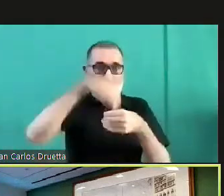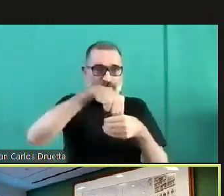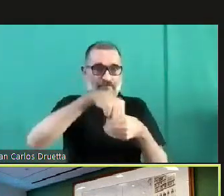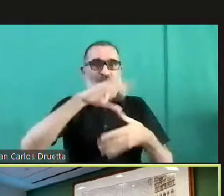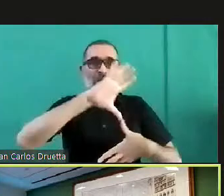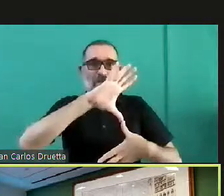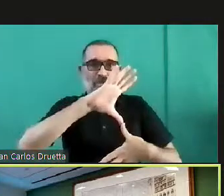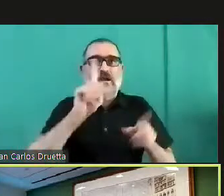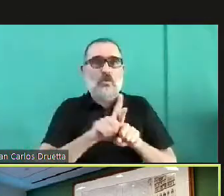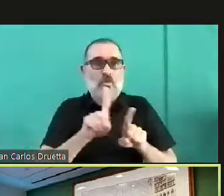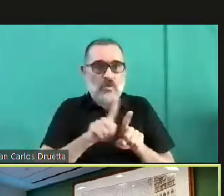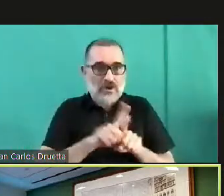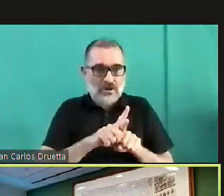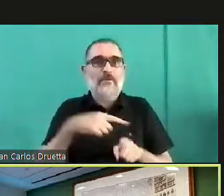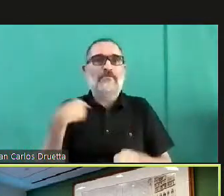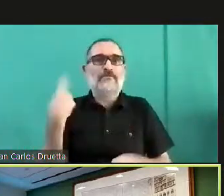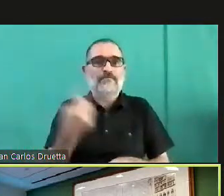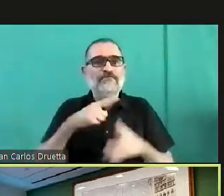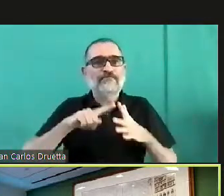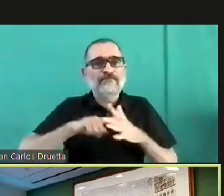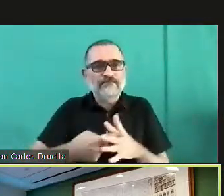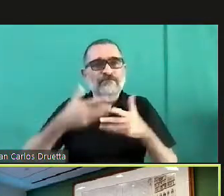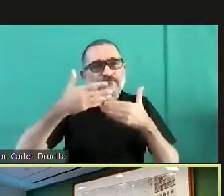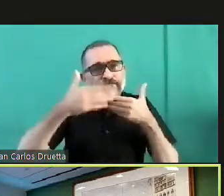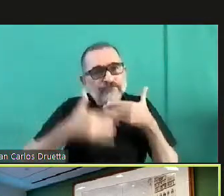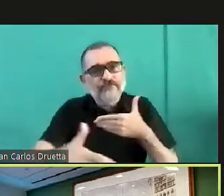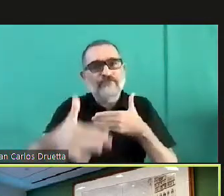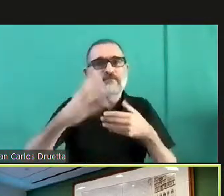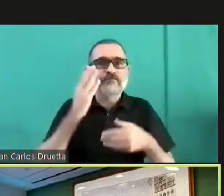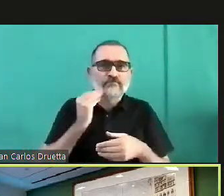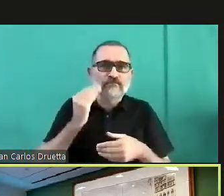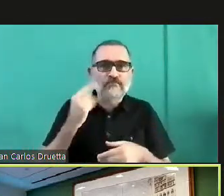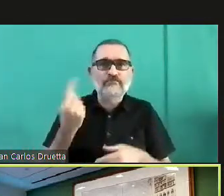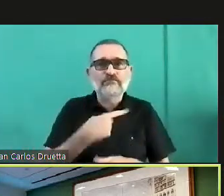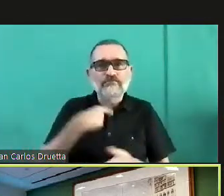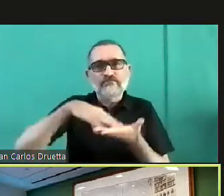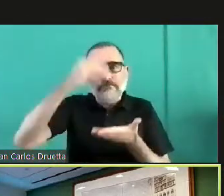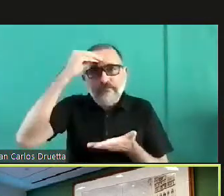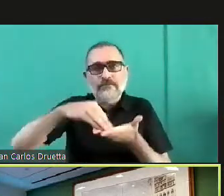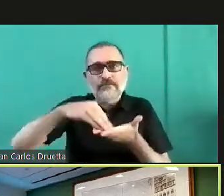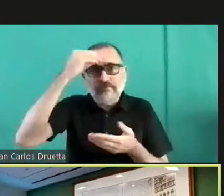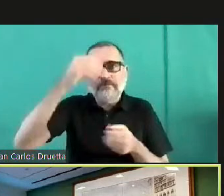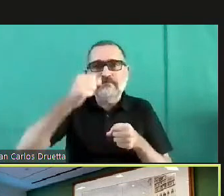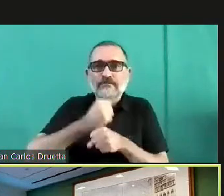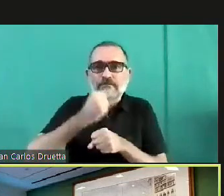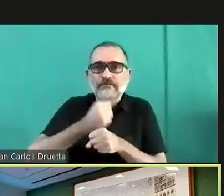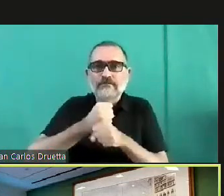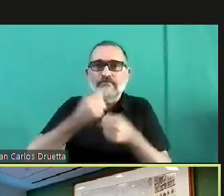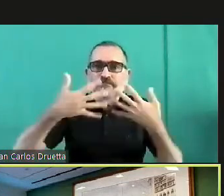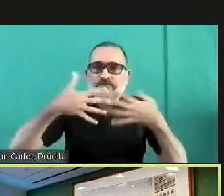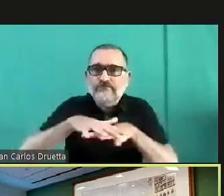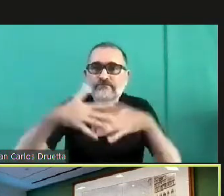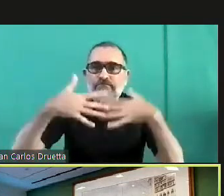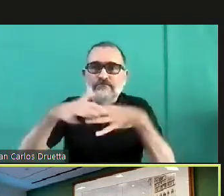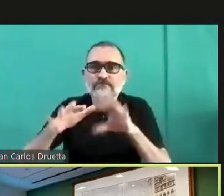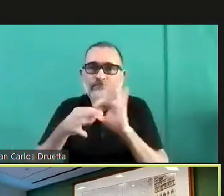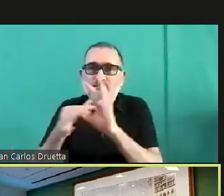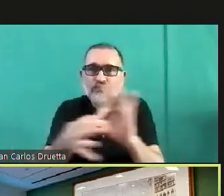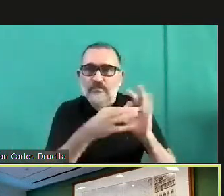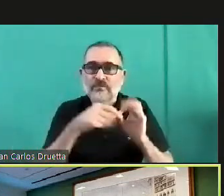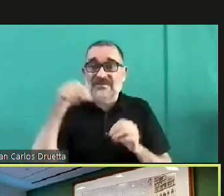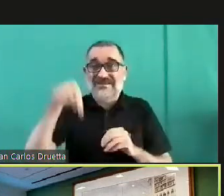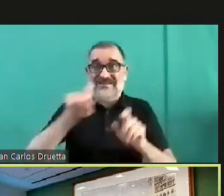decision makers at all levels. In addition, we really need strong civil society pushing for policy change,